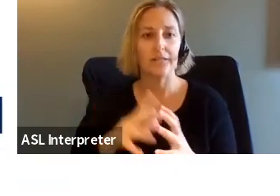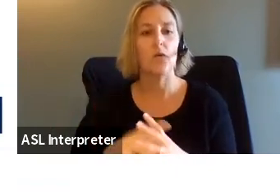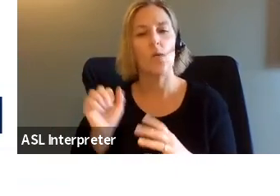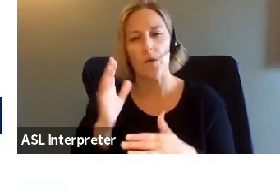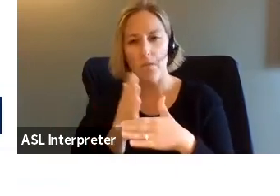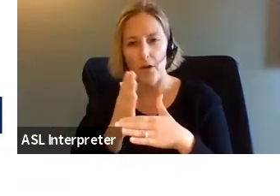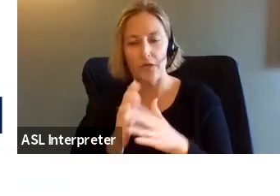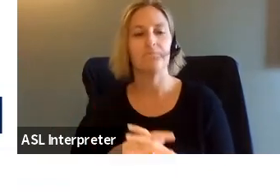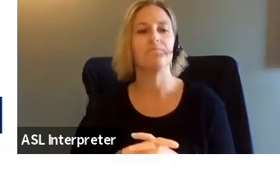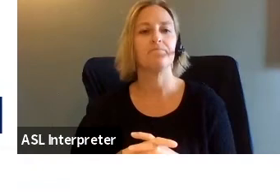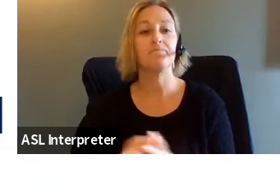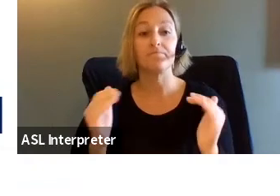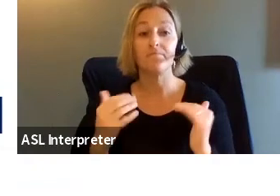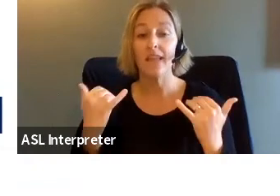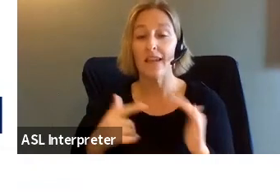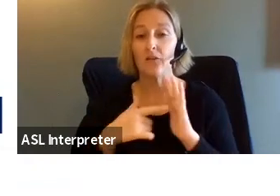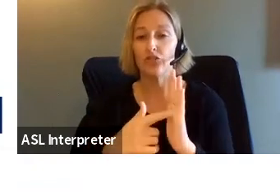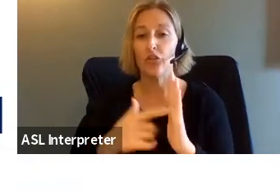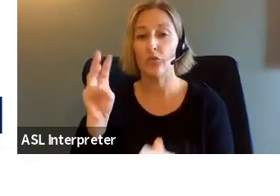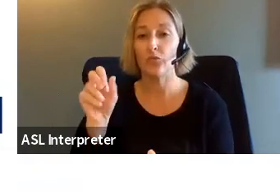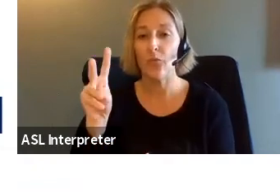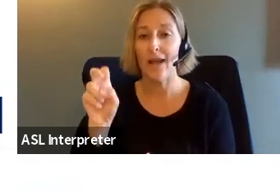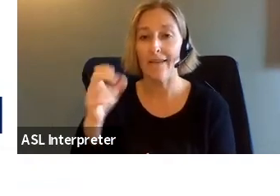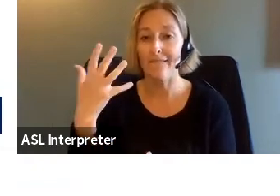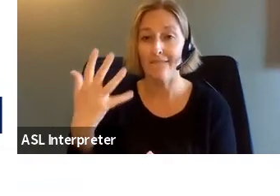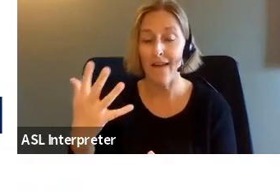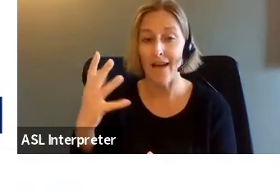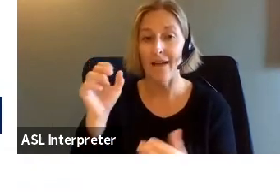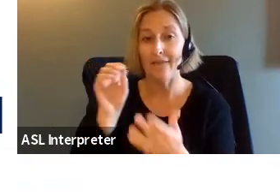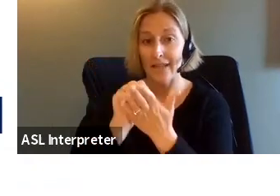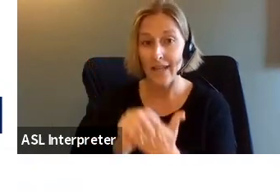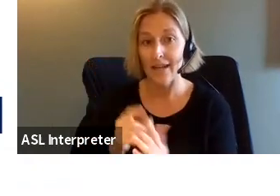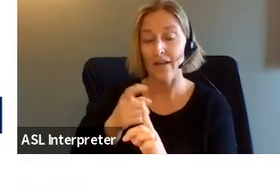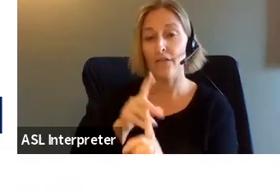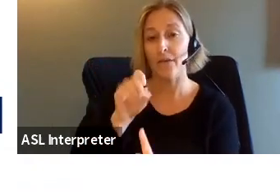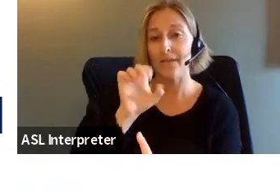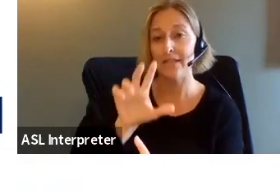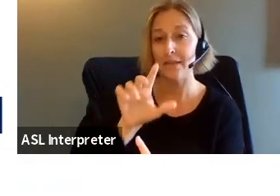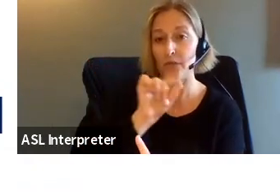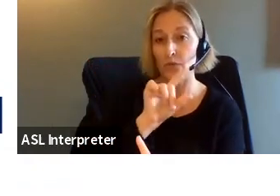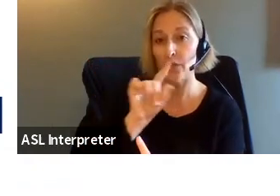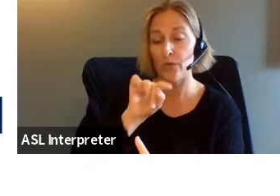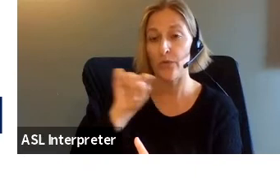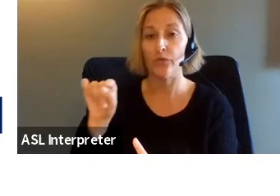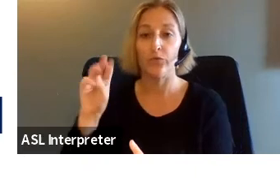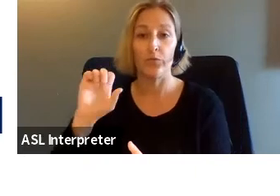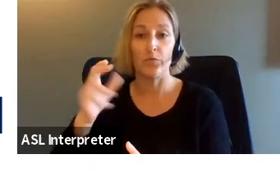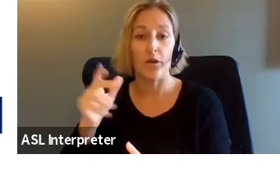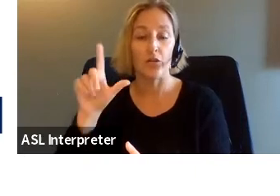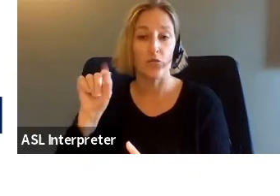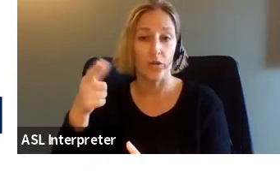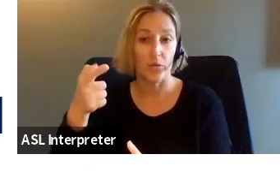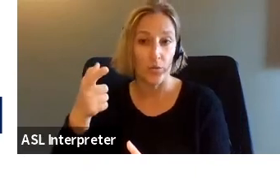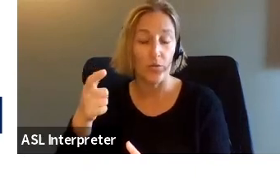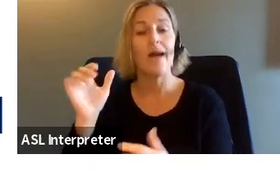shows you wave 5 data from the C3 cohort, which was obtained from December 2020 to March 2021.